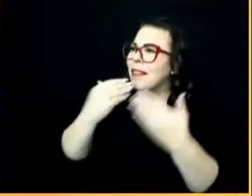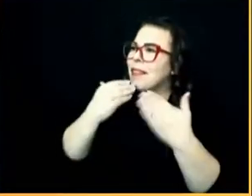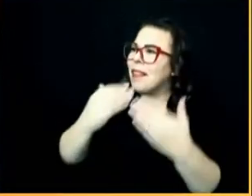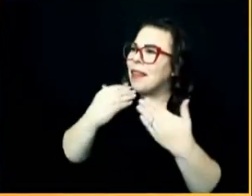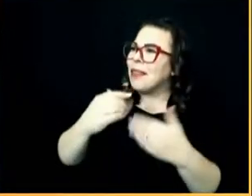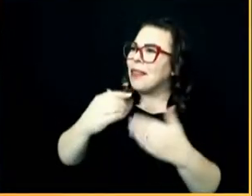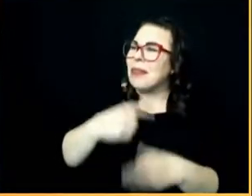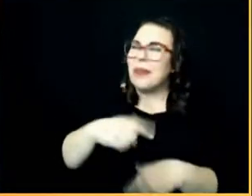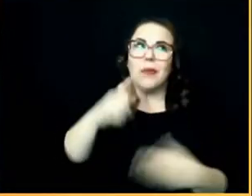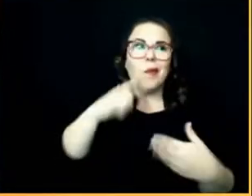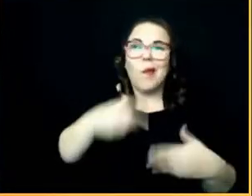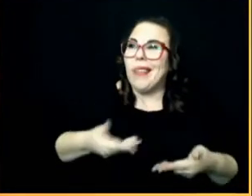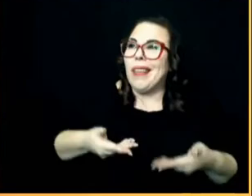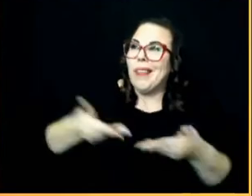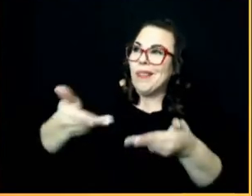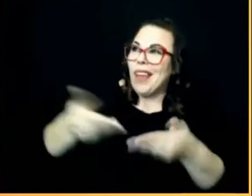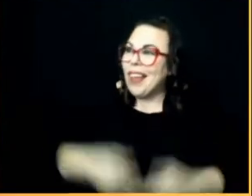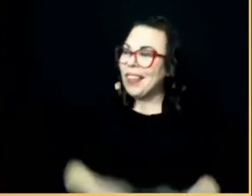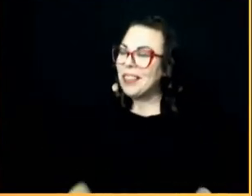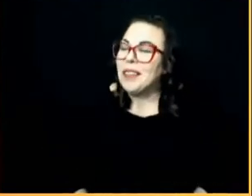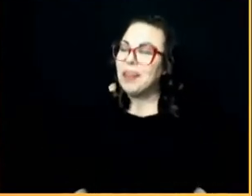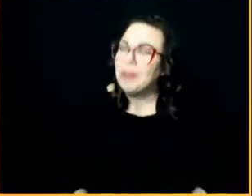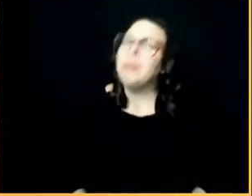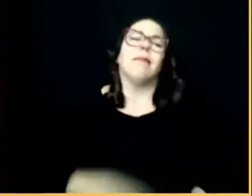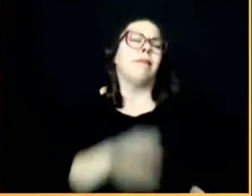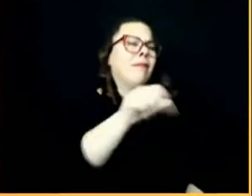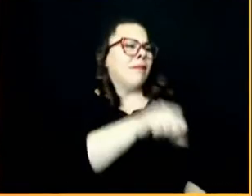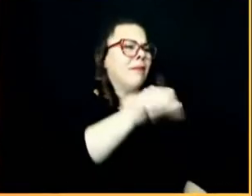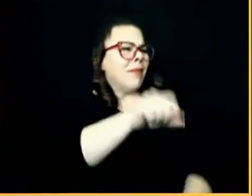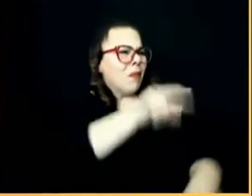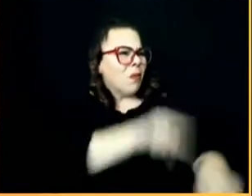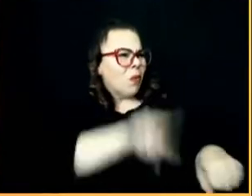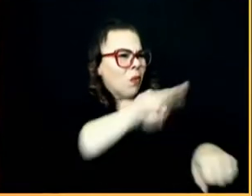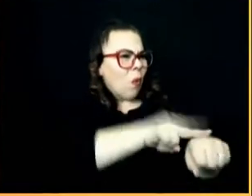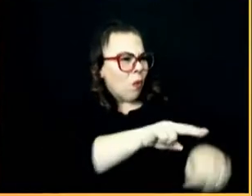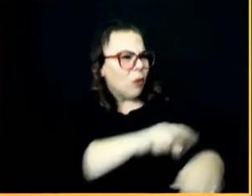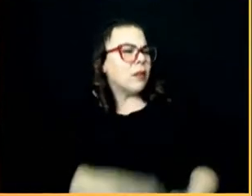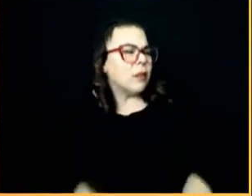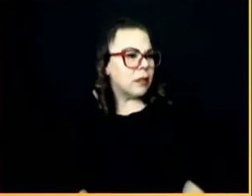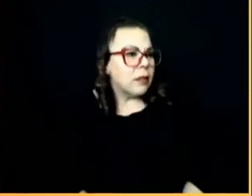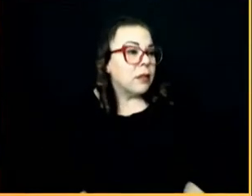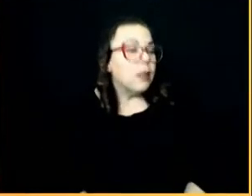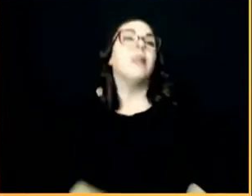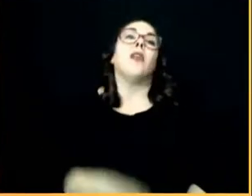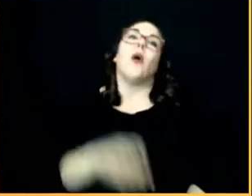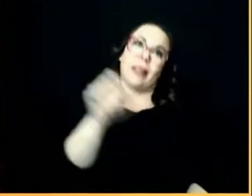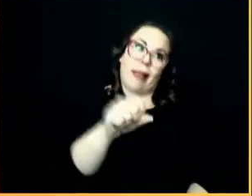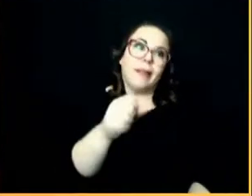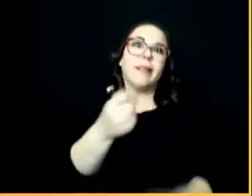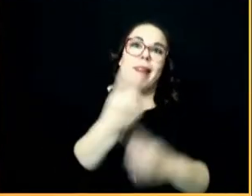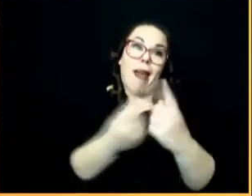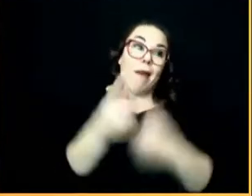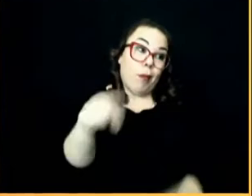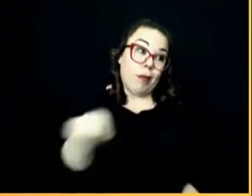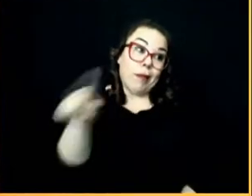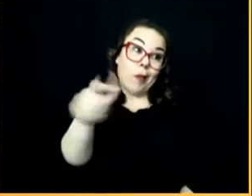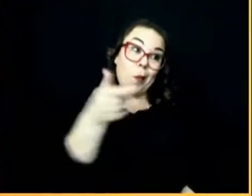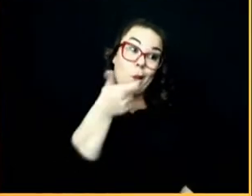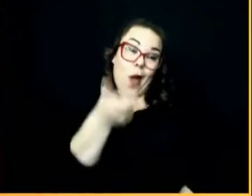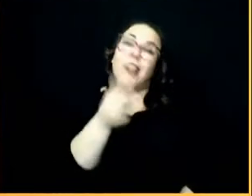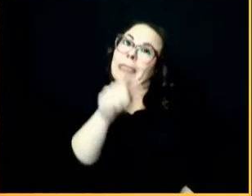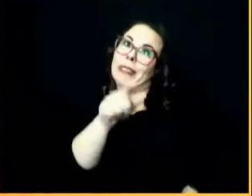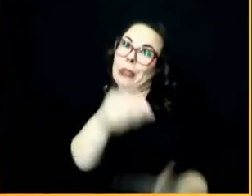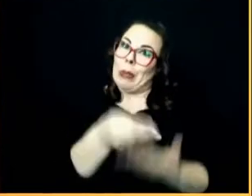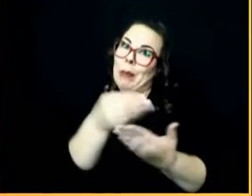here with you. Of course, of course. So besides everyone needing to buy your book, and we're entering holiday time, so it's a great